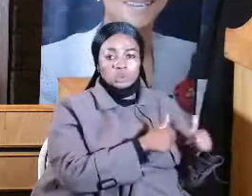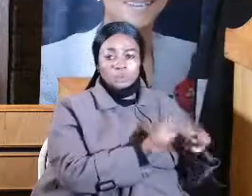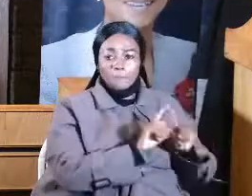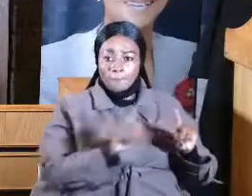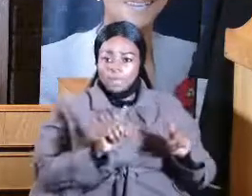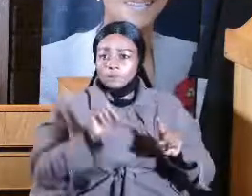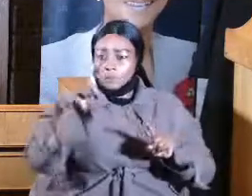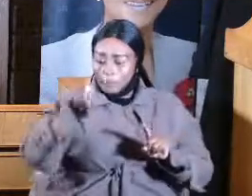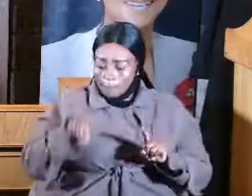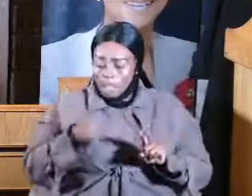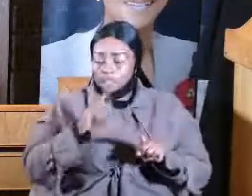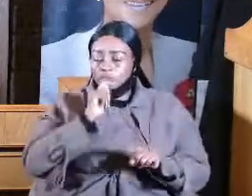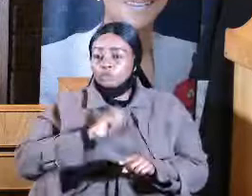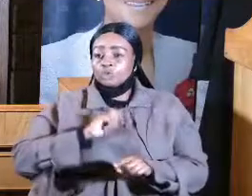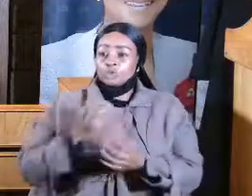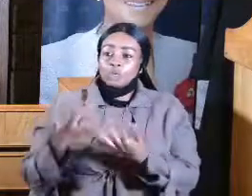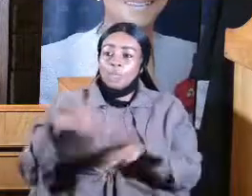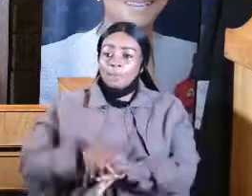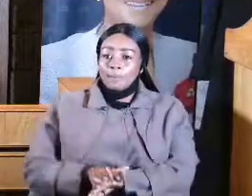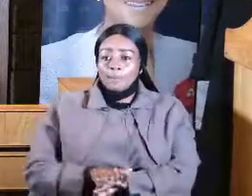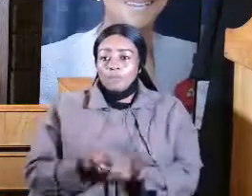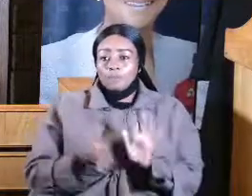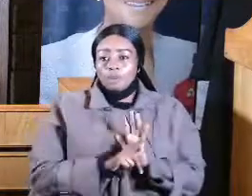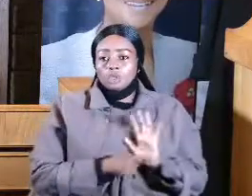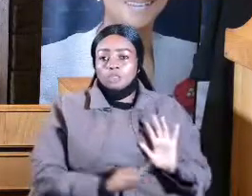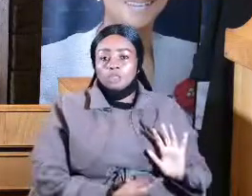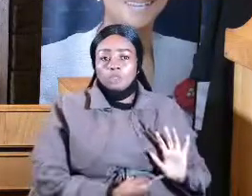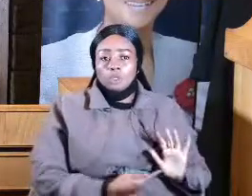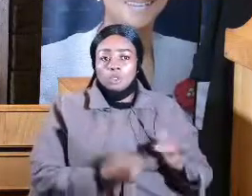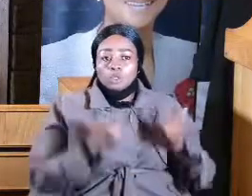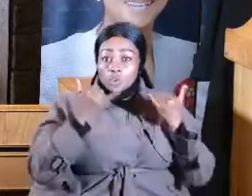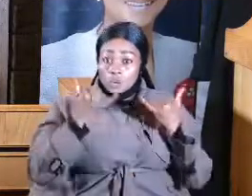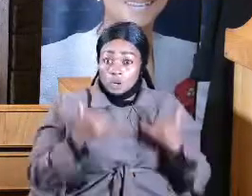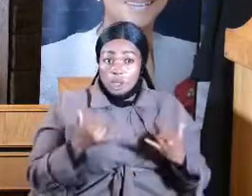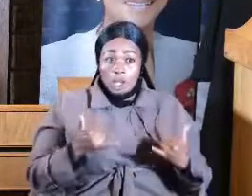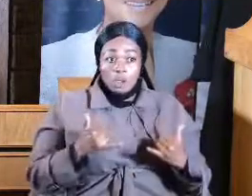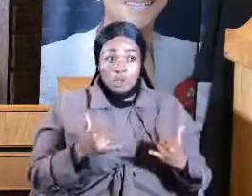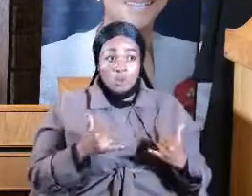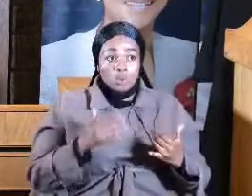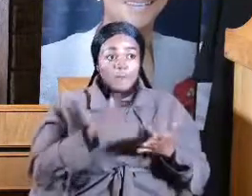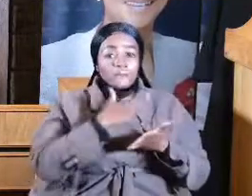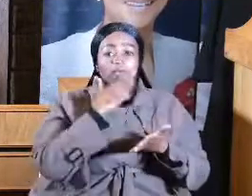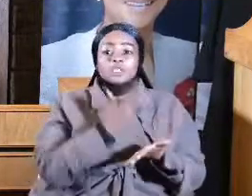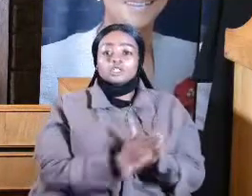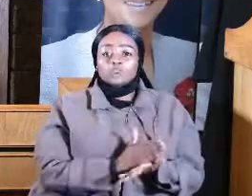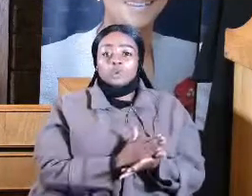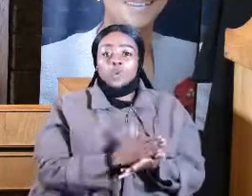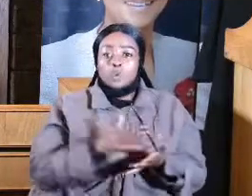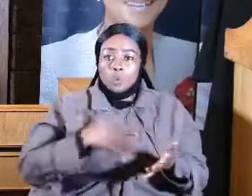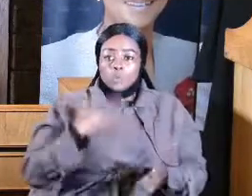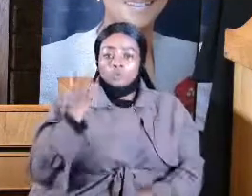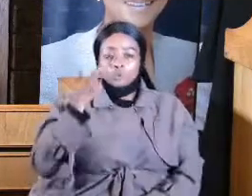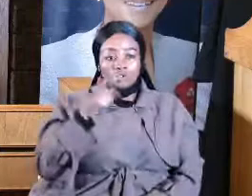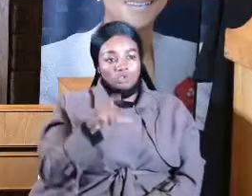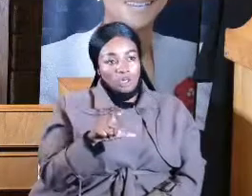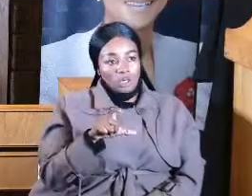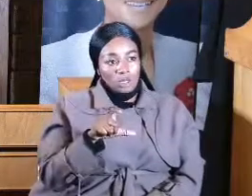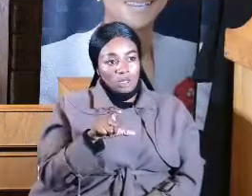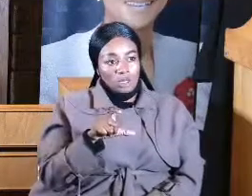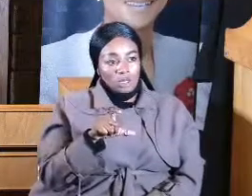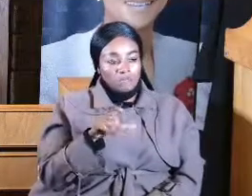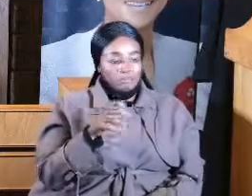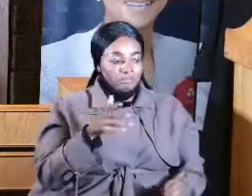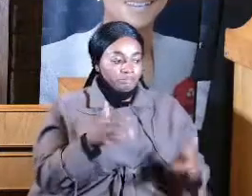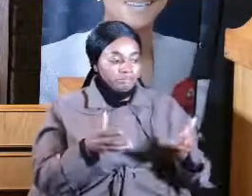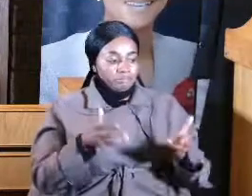sure that that policy is implemented. So what we are doing now, we are making sure that we want to check in terms of how